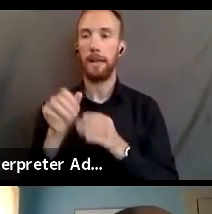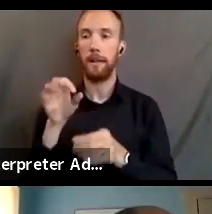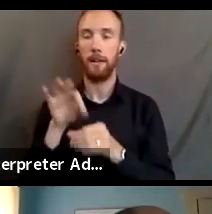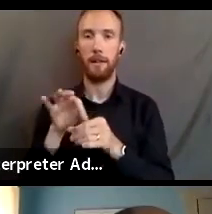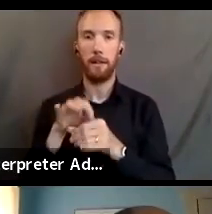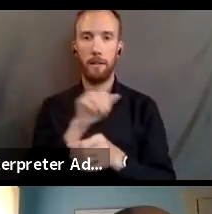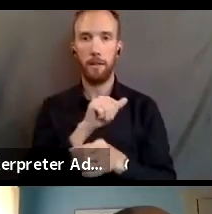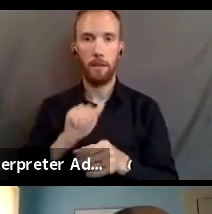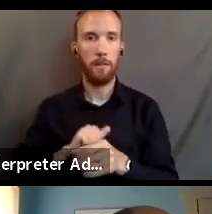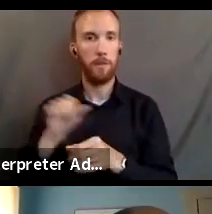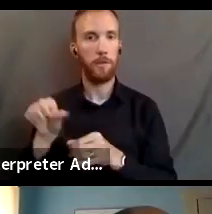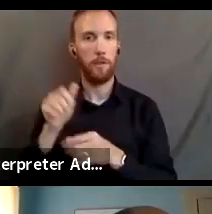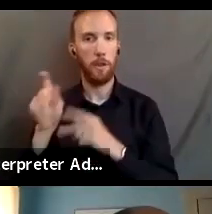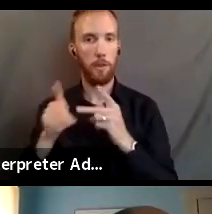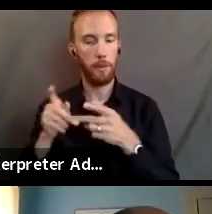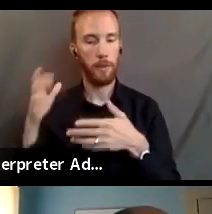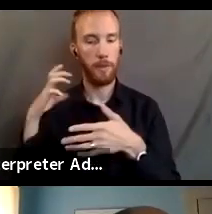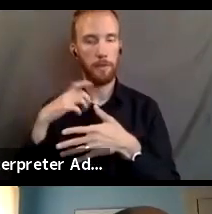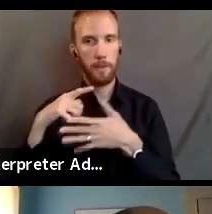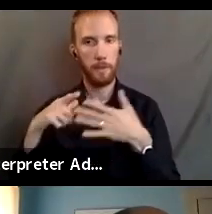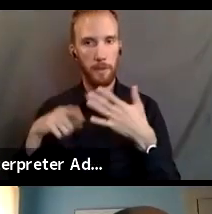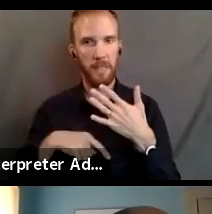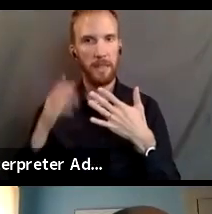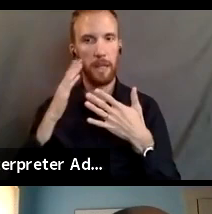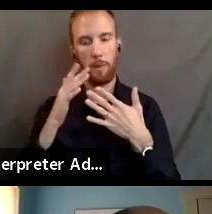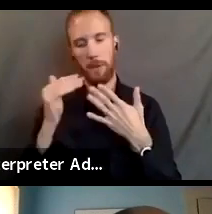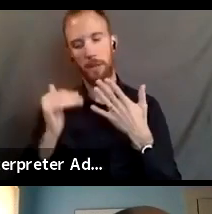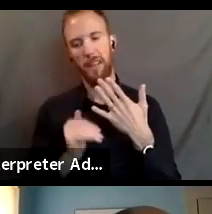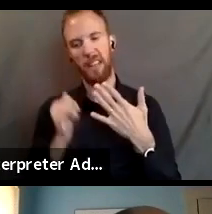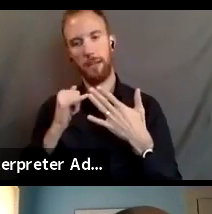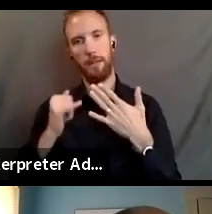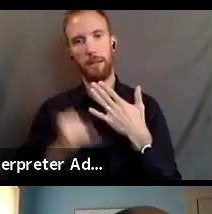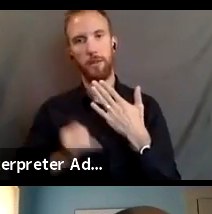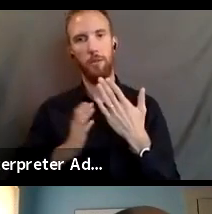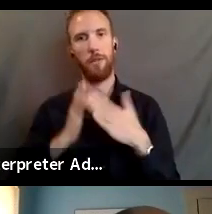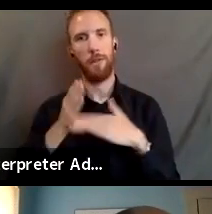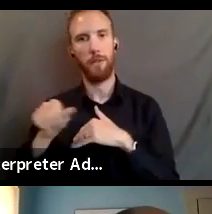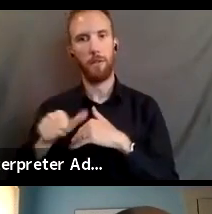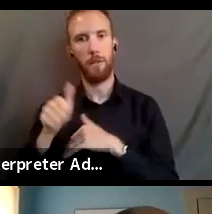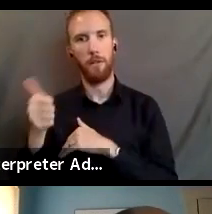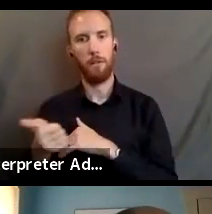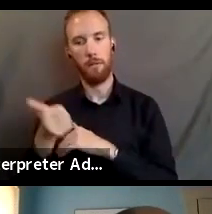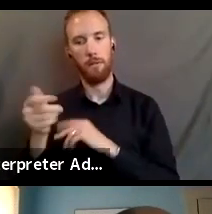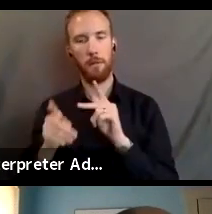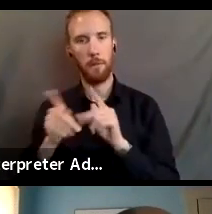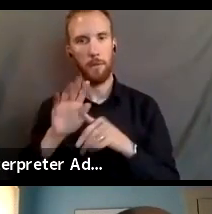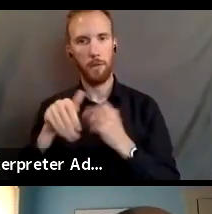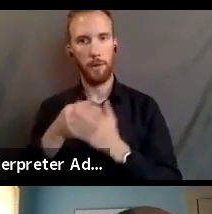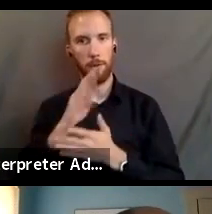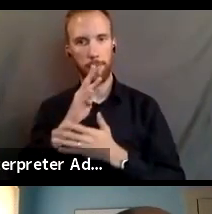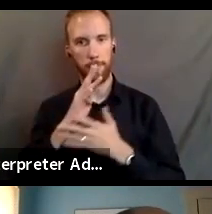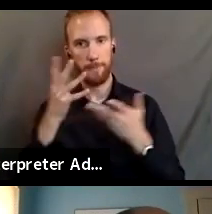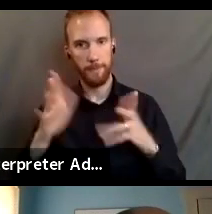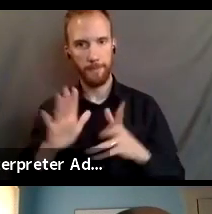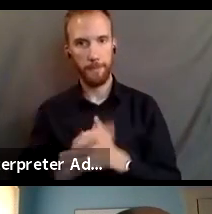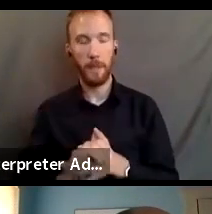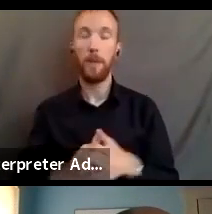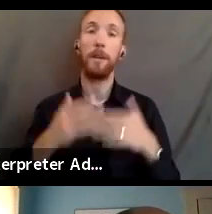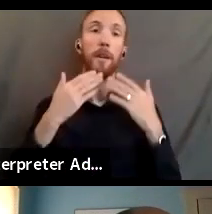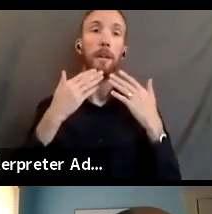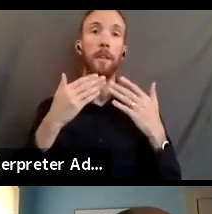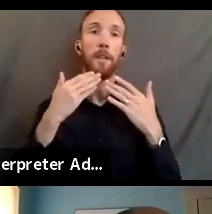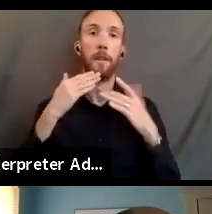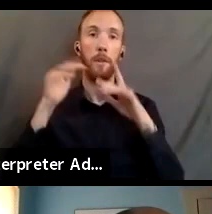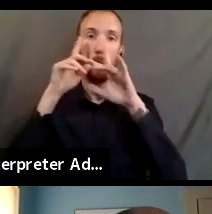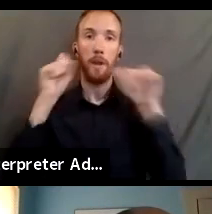participation madam secretary please share the rules for public participation thank you mr president members of the public